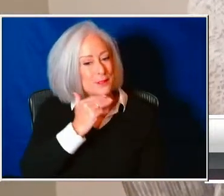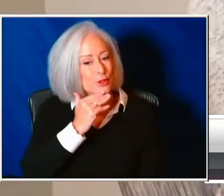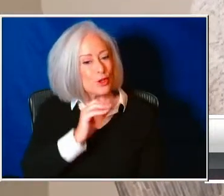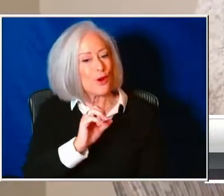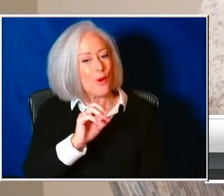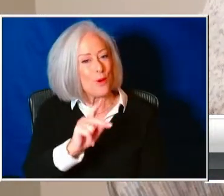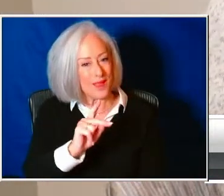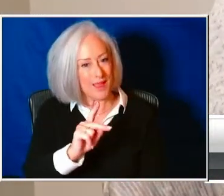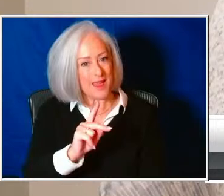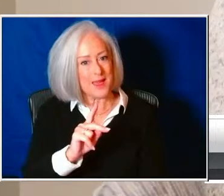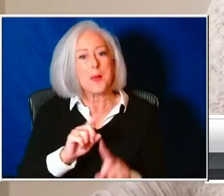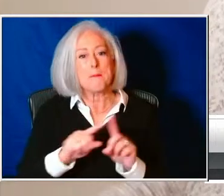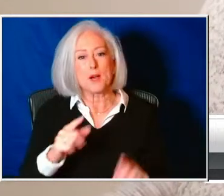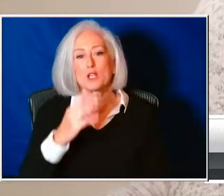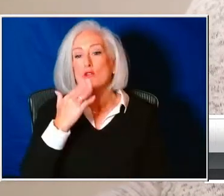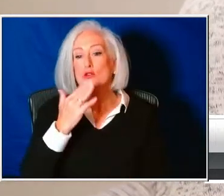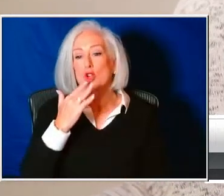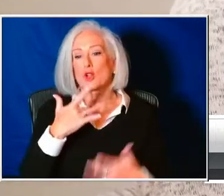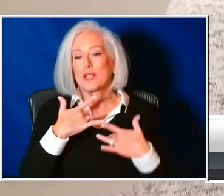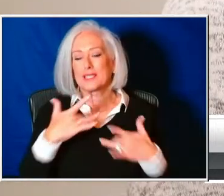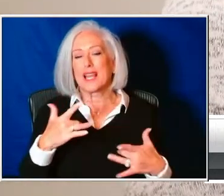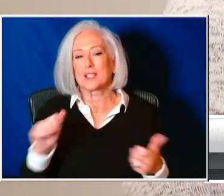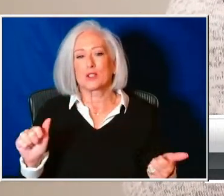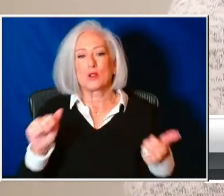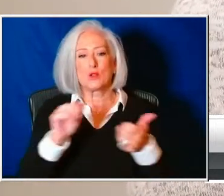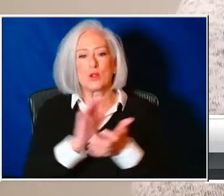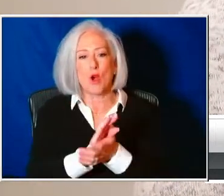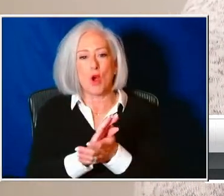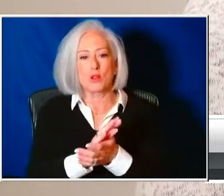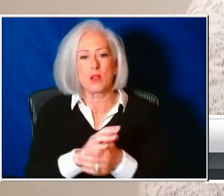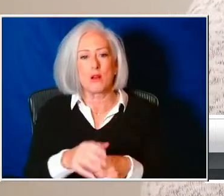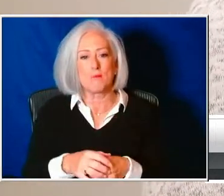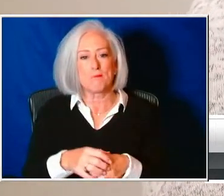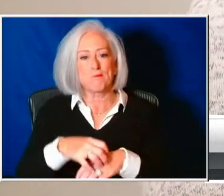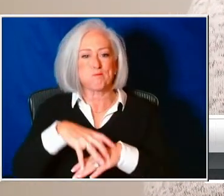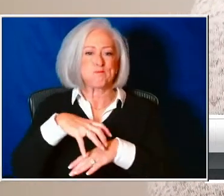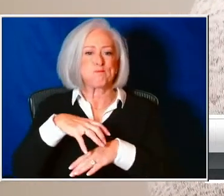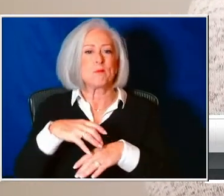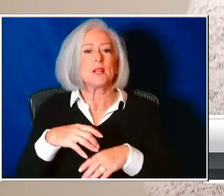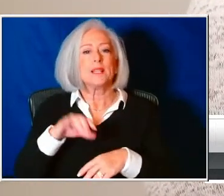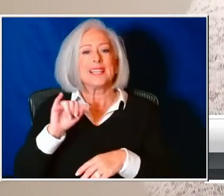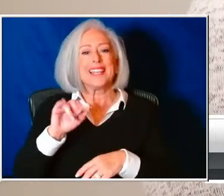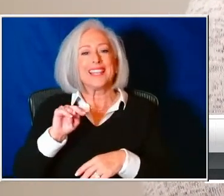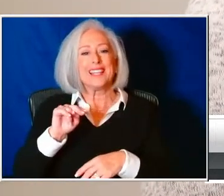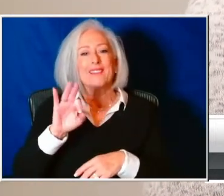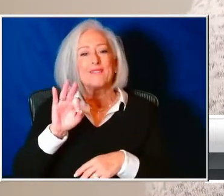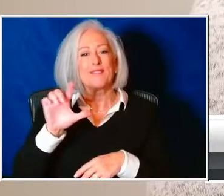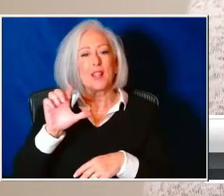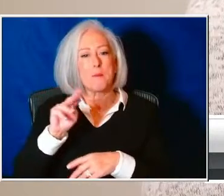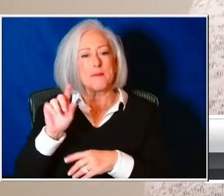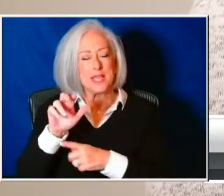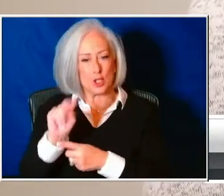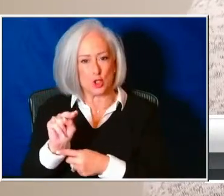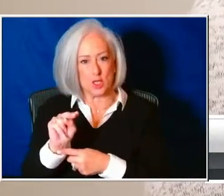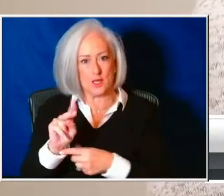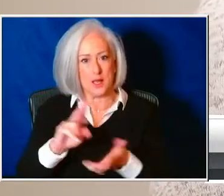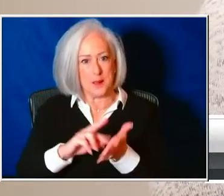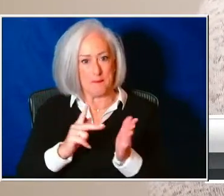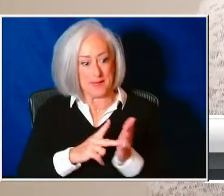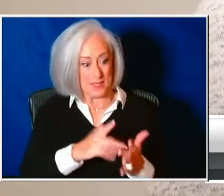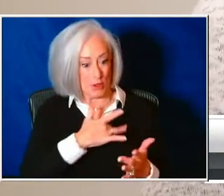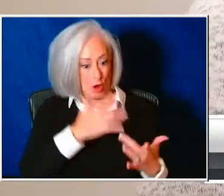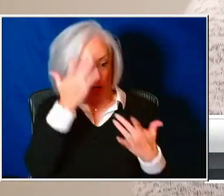an inflammatory, and so all diseases, including coronary artery disease, are going to feed off of that environment. When